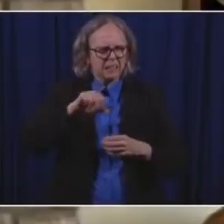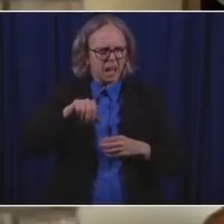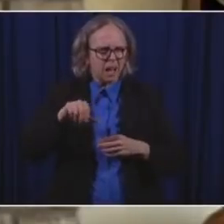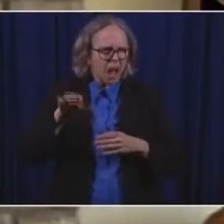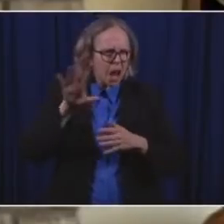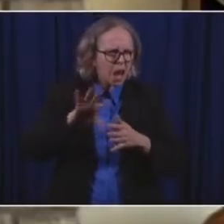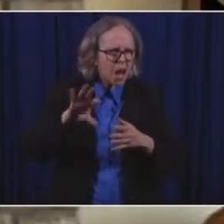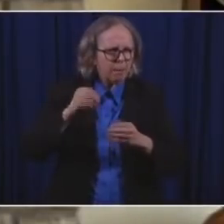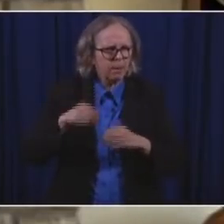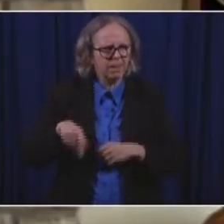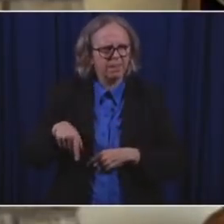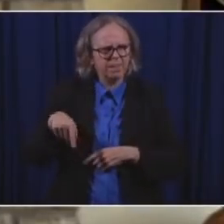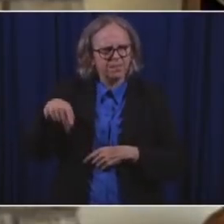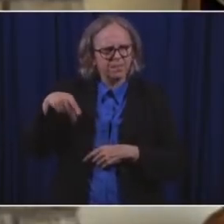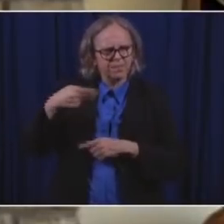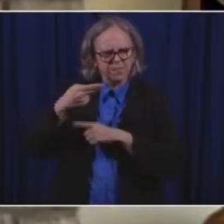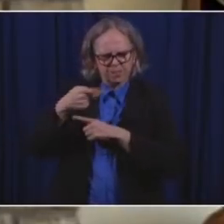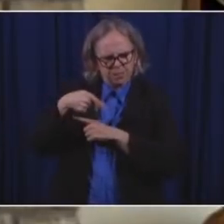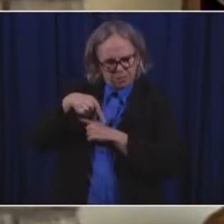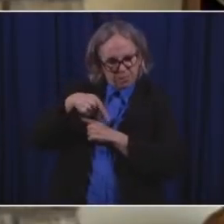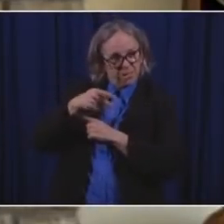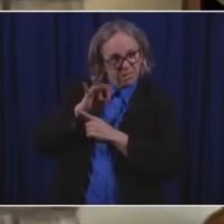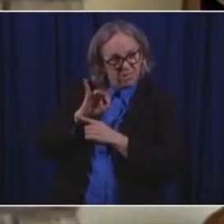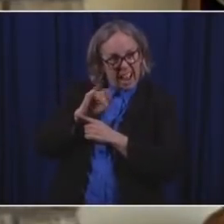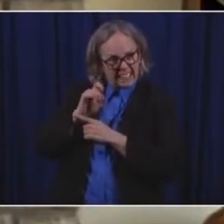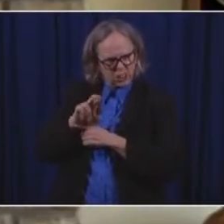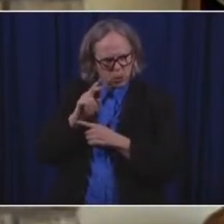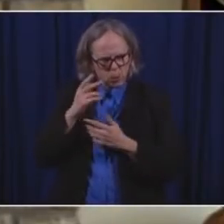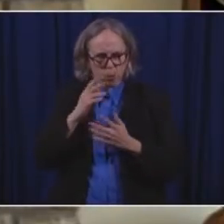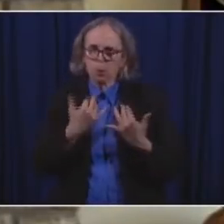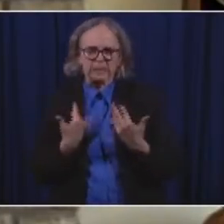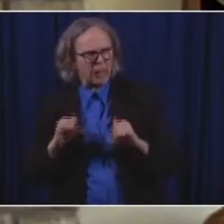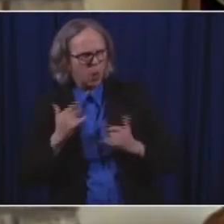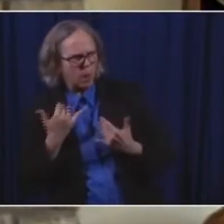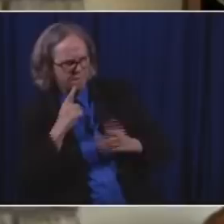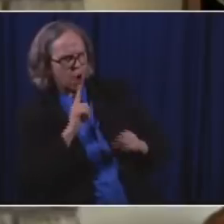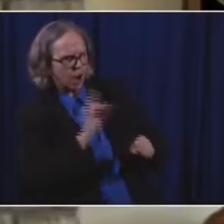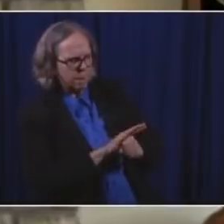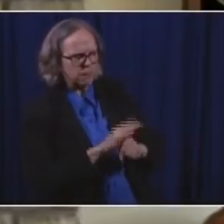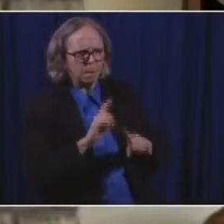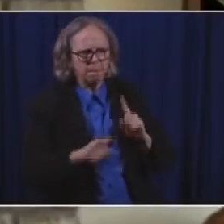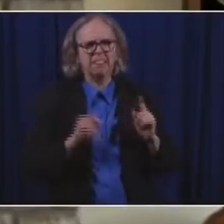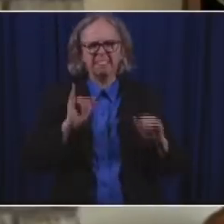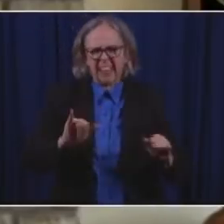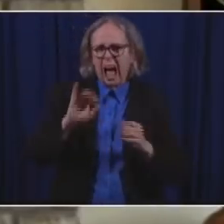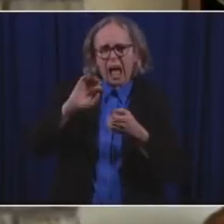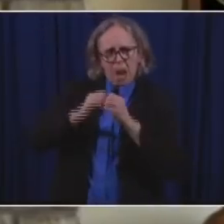Pfizer that we're seeking some confirmation on, but that number is